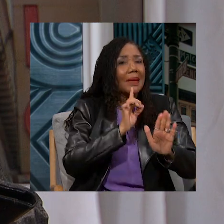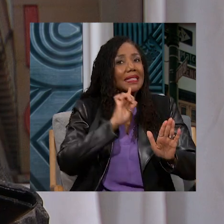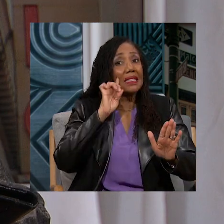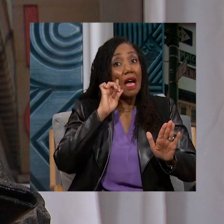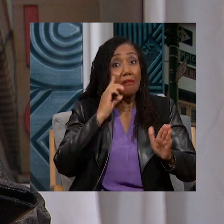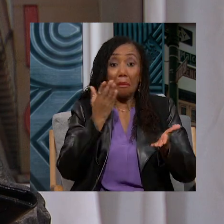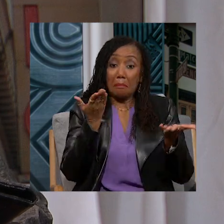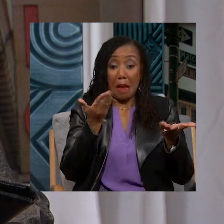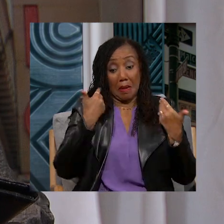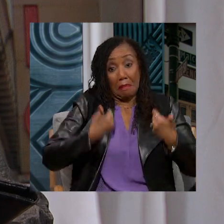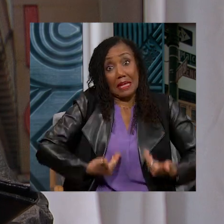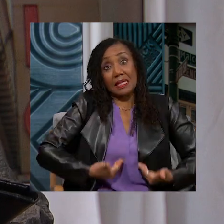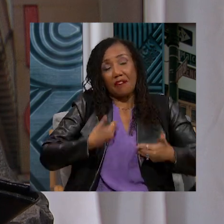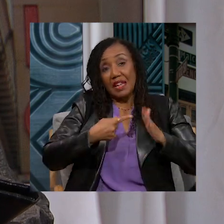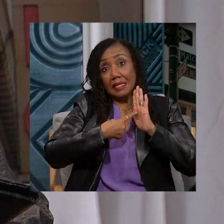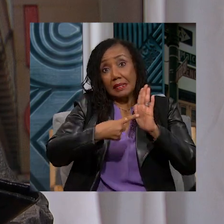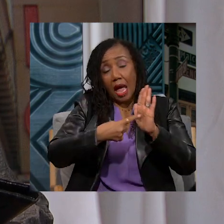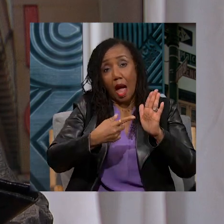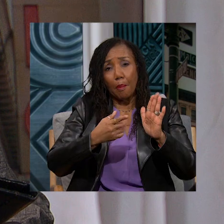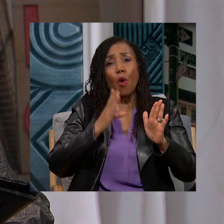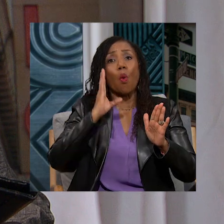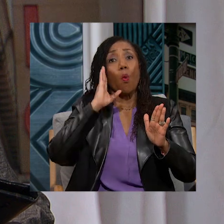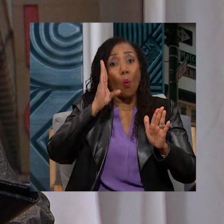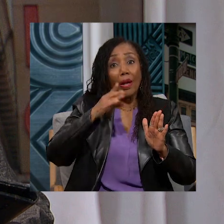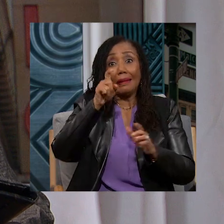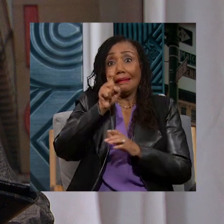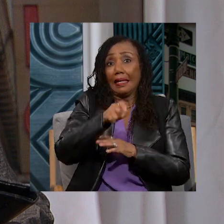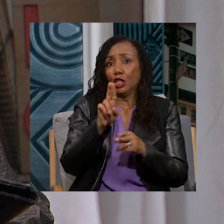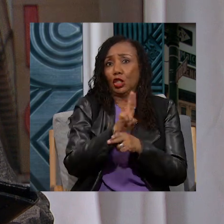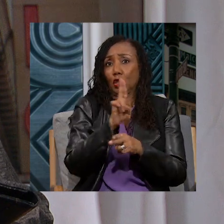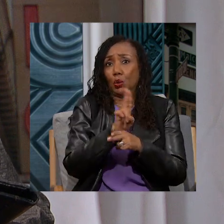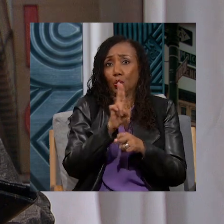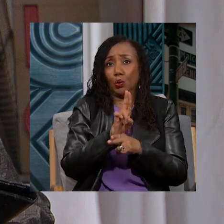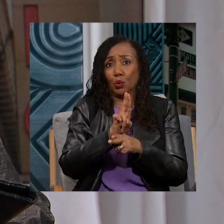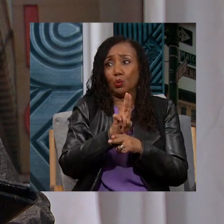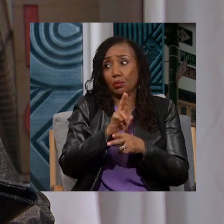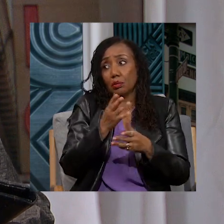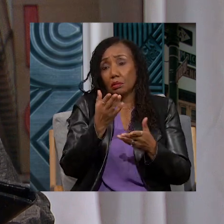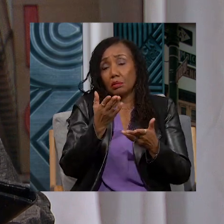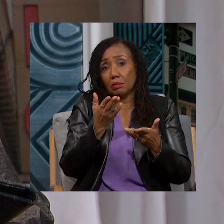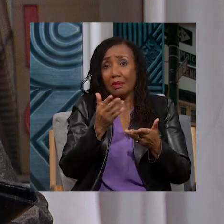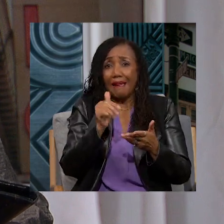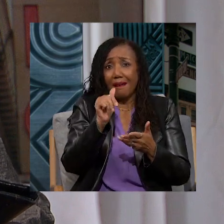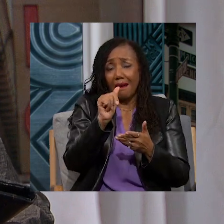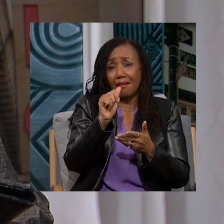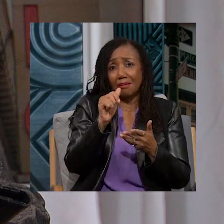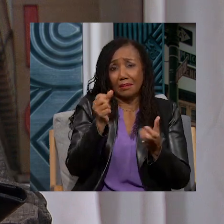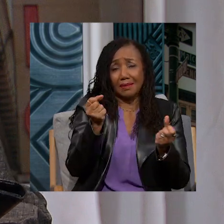like perhaps me, will need to use something like the sign